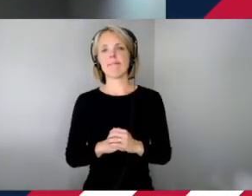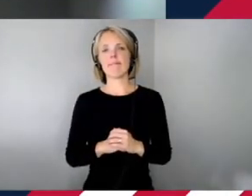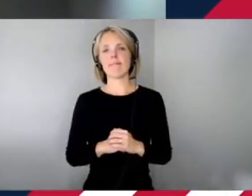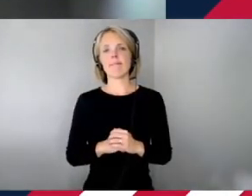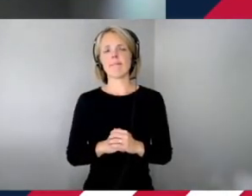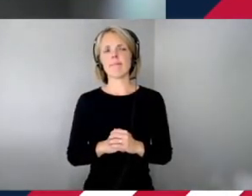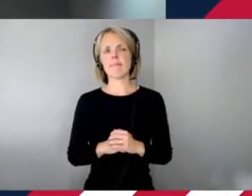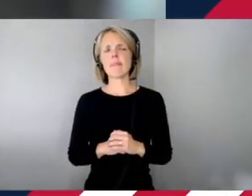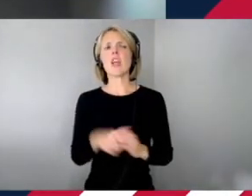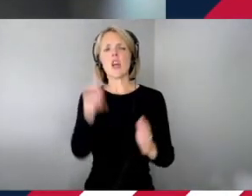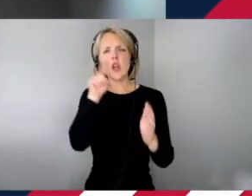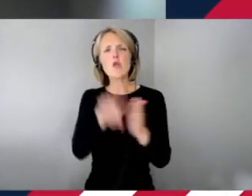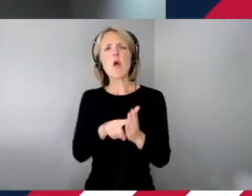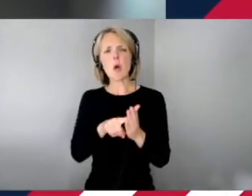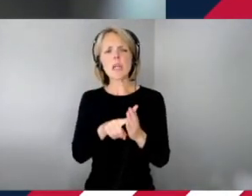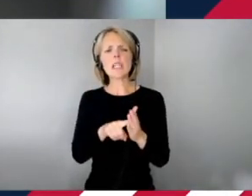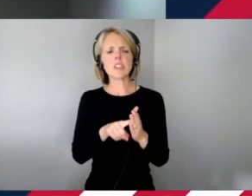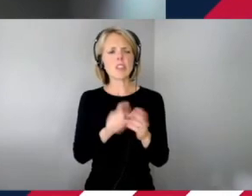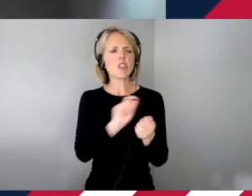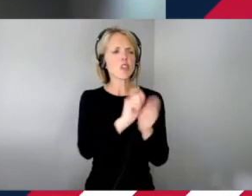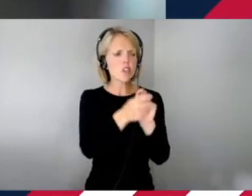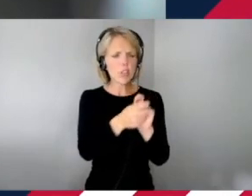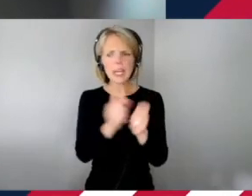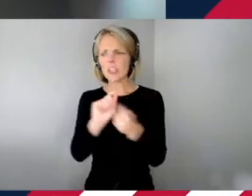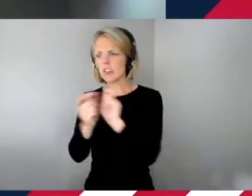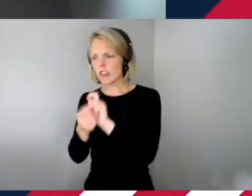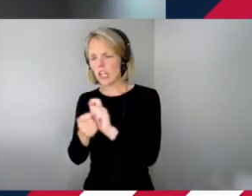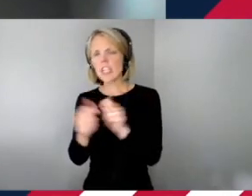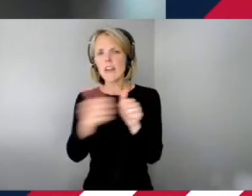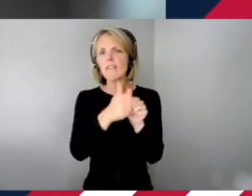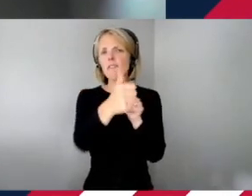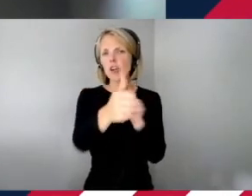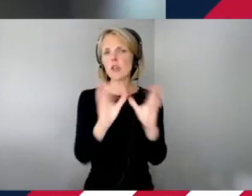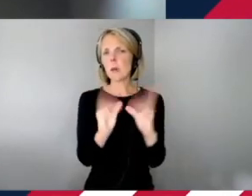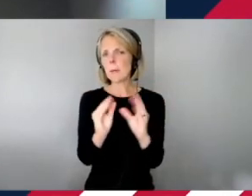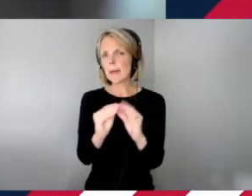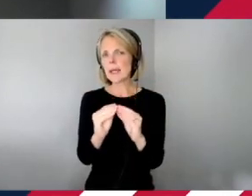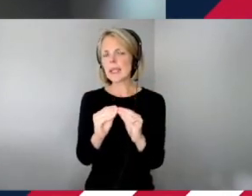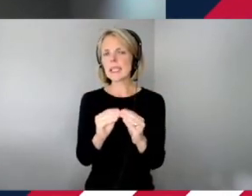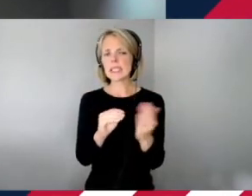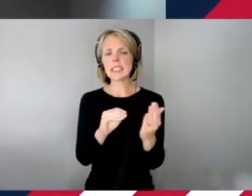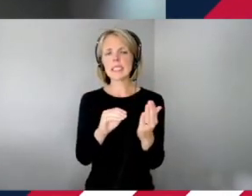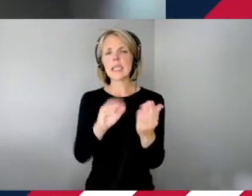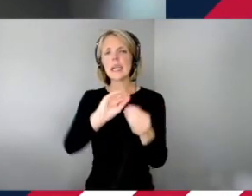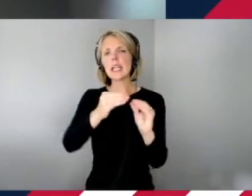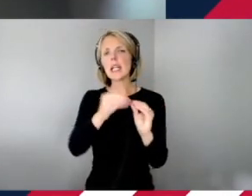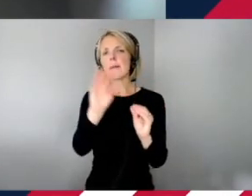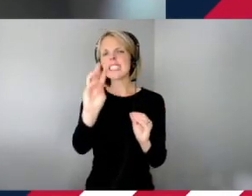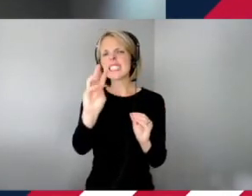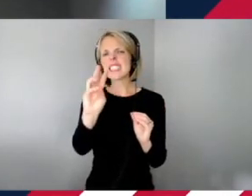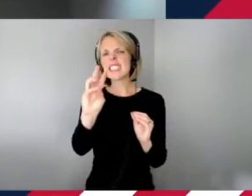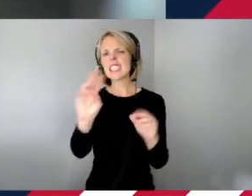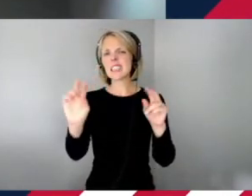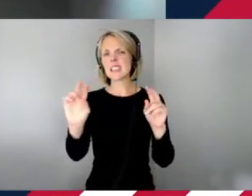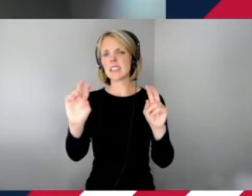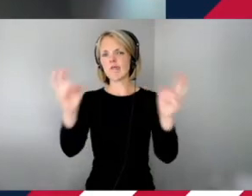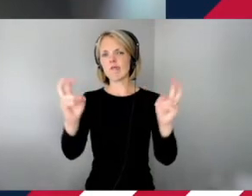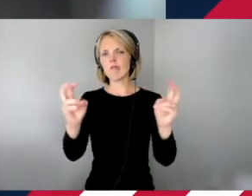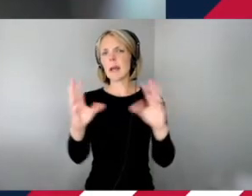the changes for our virtual meetings are when you get to item 6, entitled